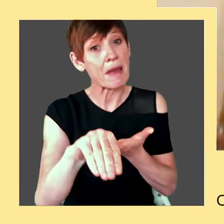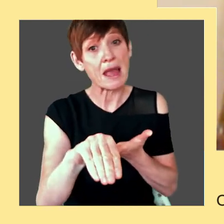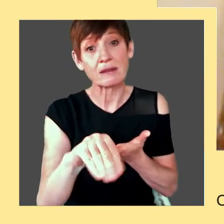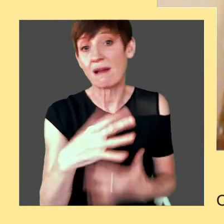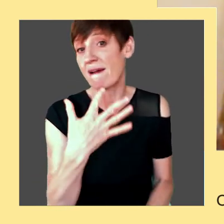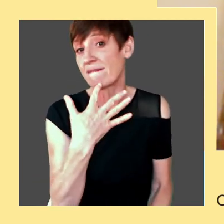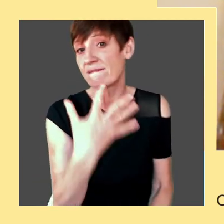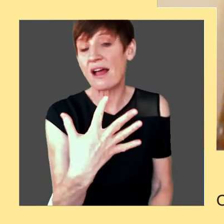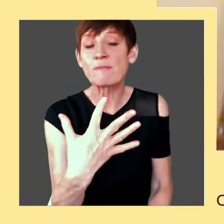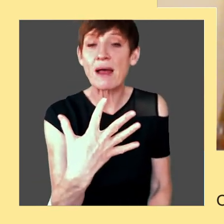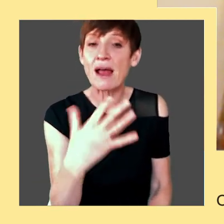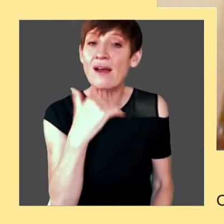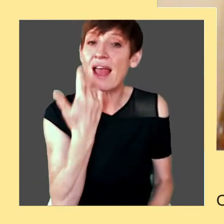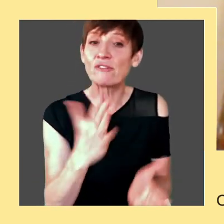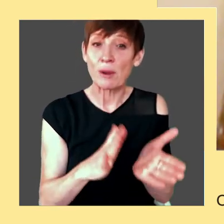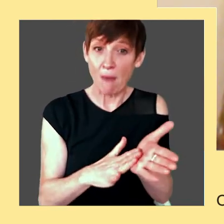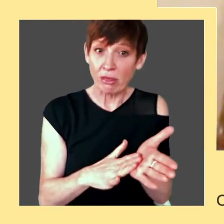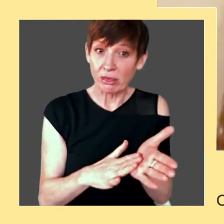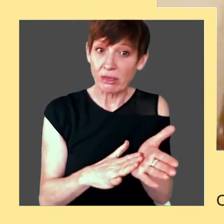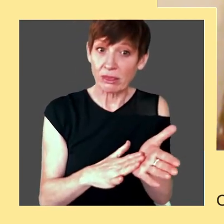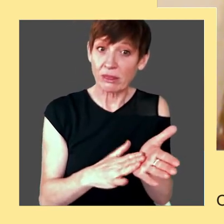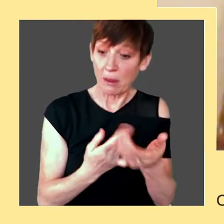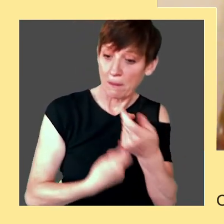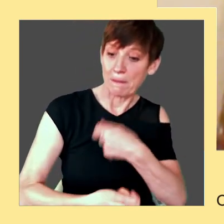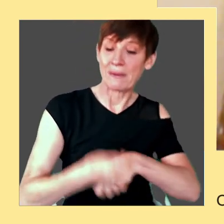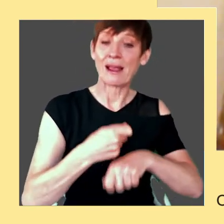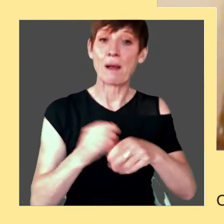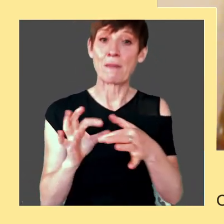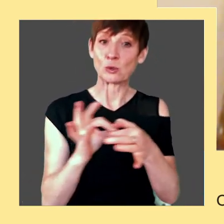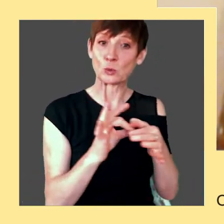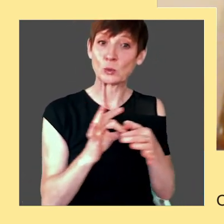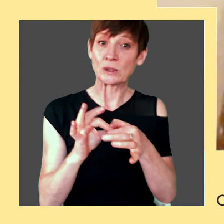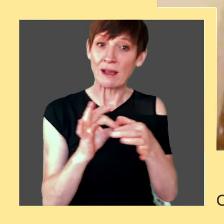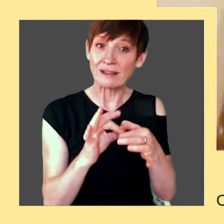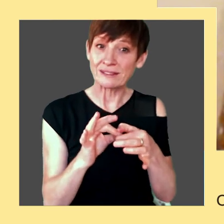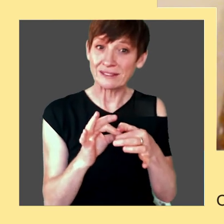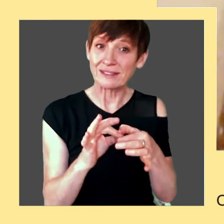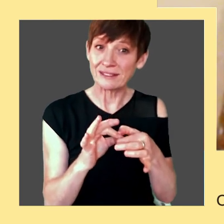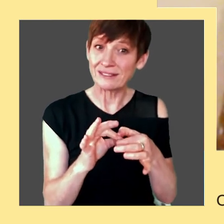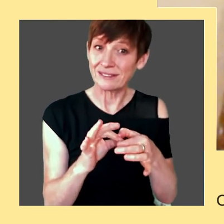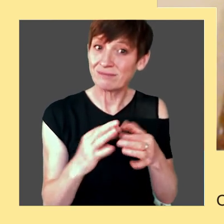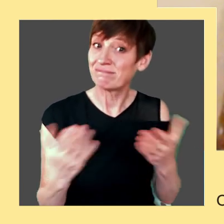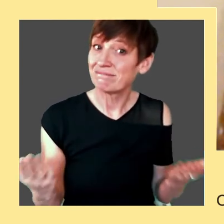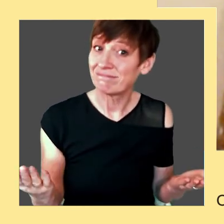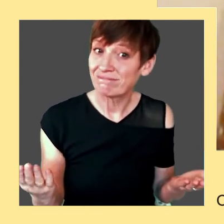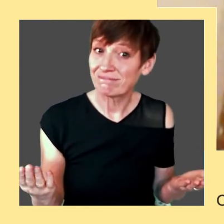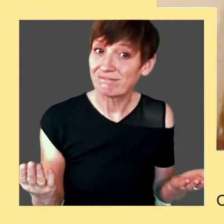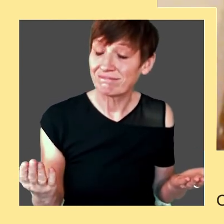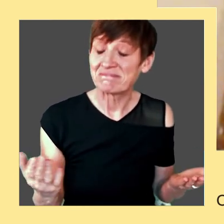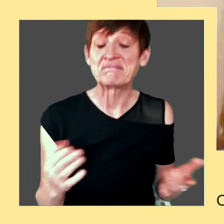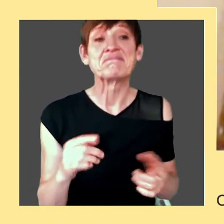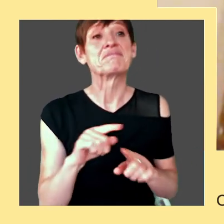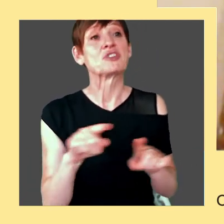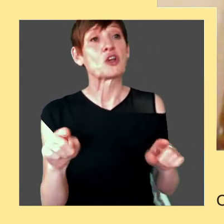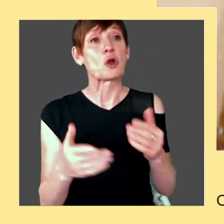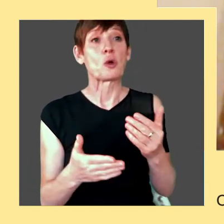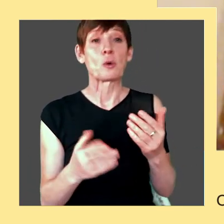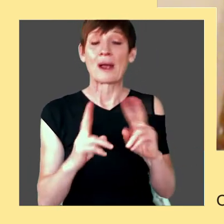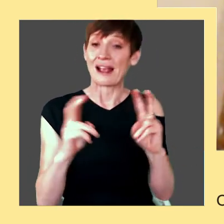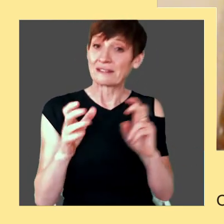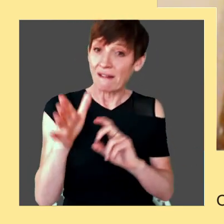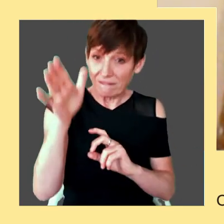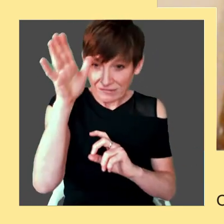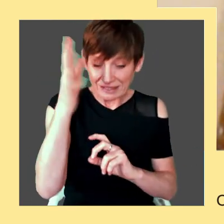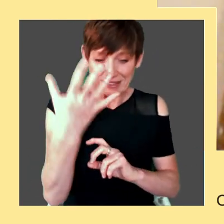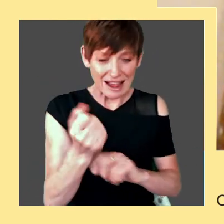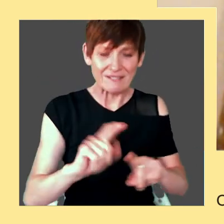month. You can be one of their associate, and then you can join their creates. They have different